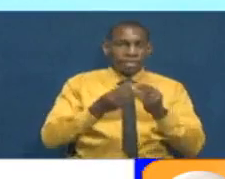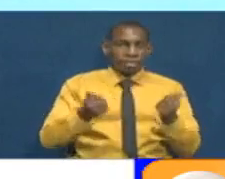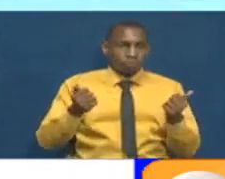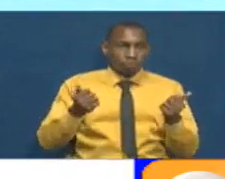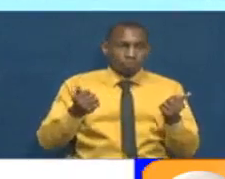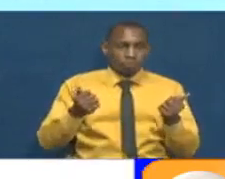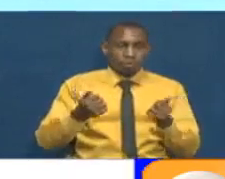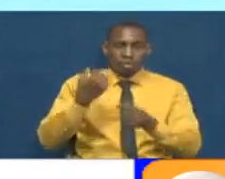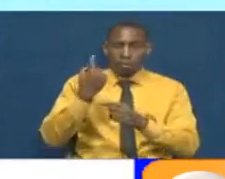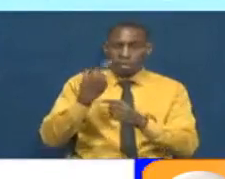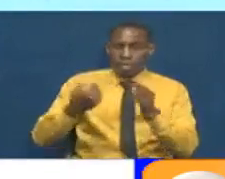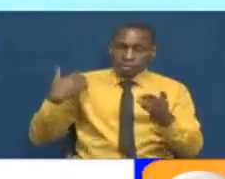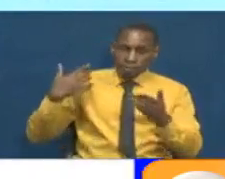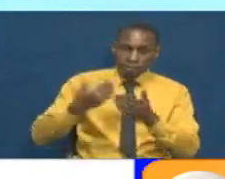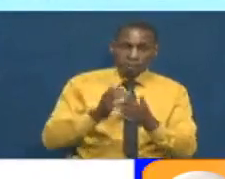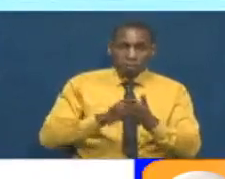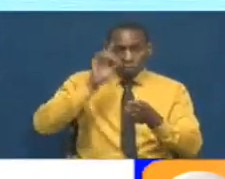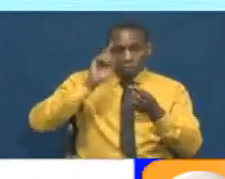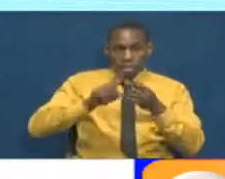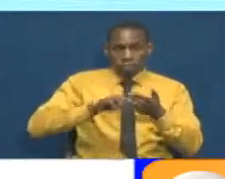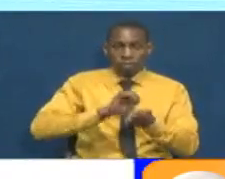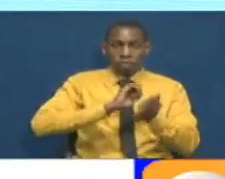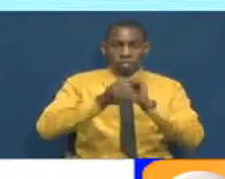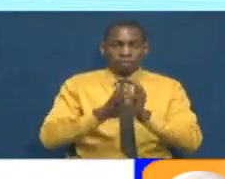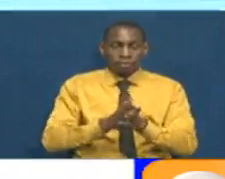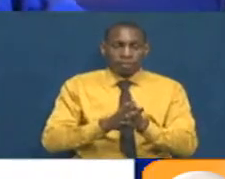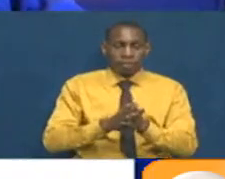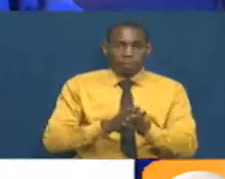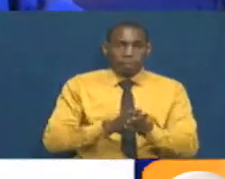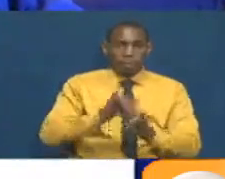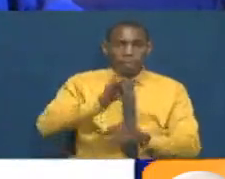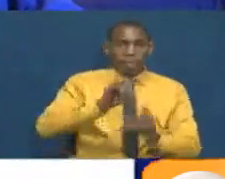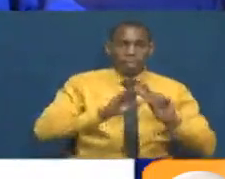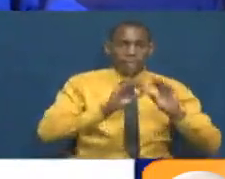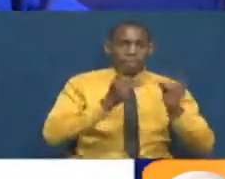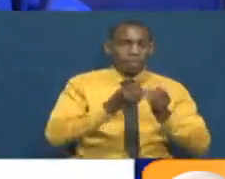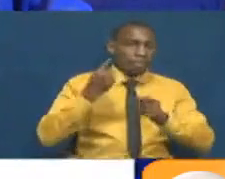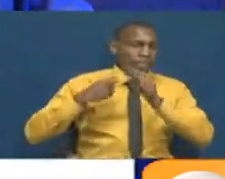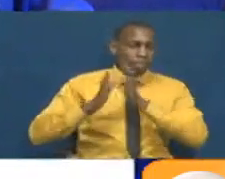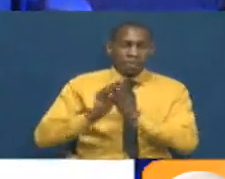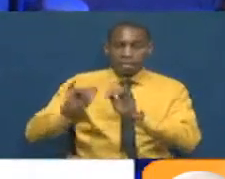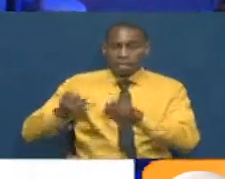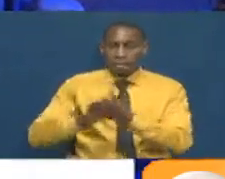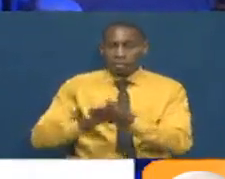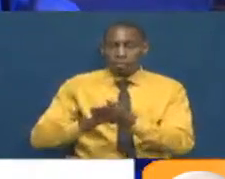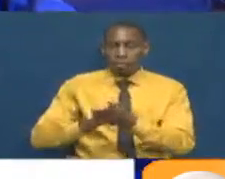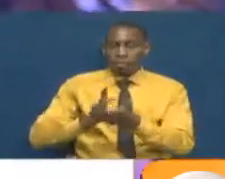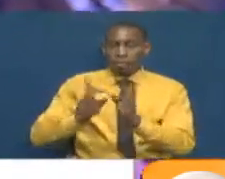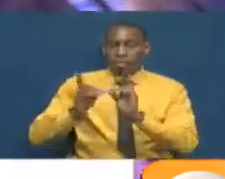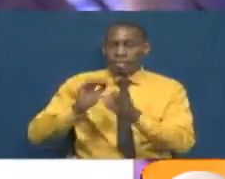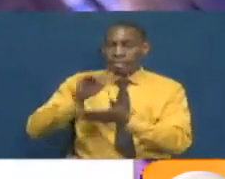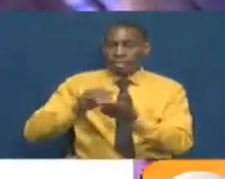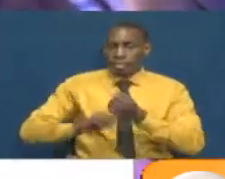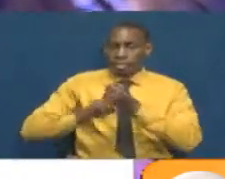solutions within the last year, with a view to shifting from legacy IT departments to modern data hubs that support